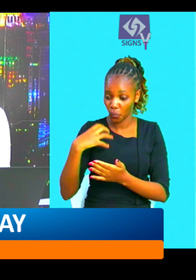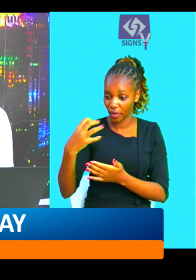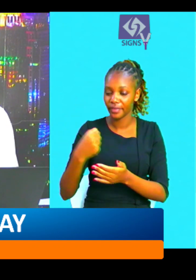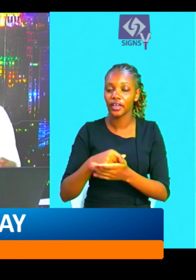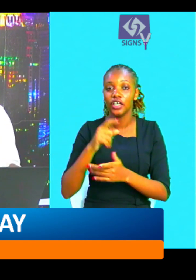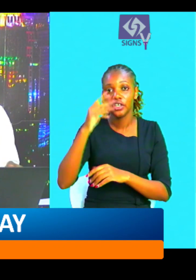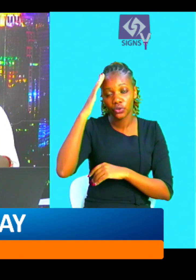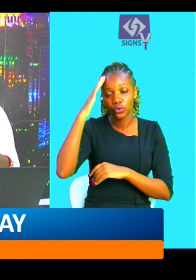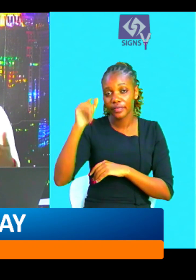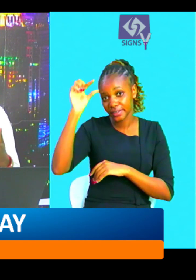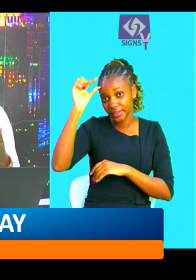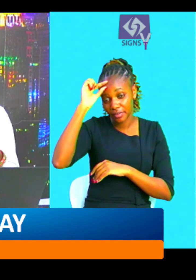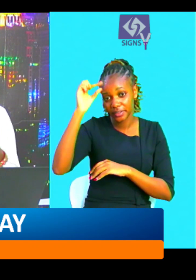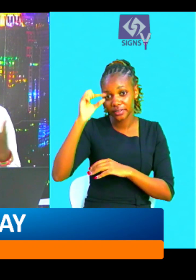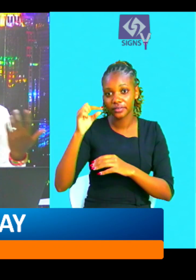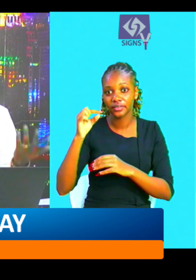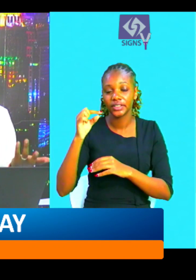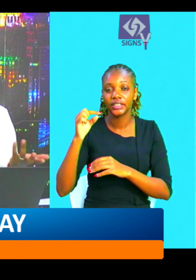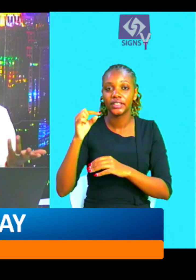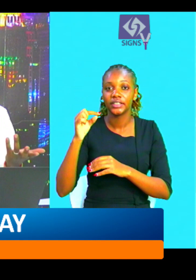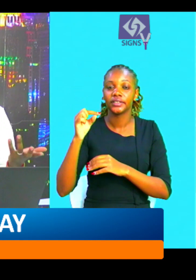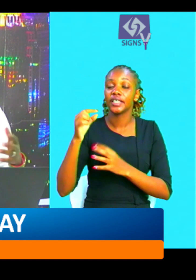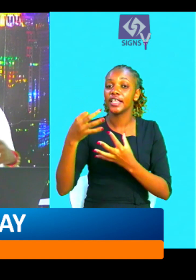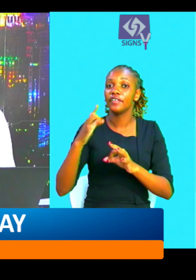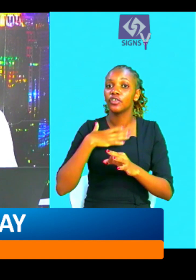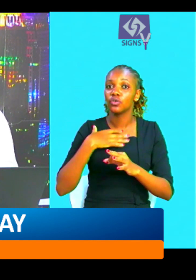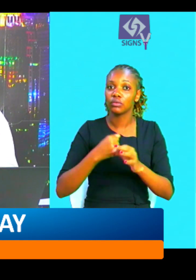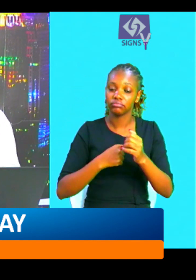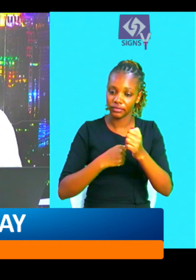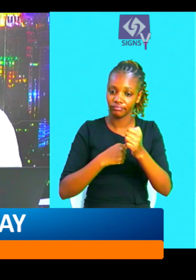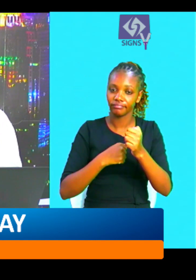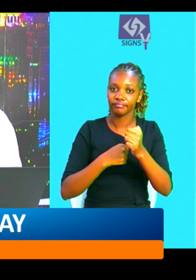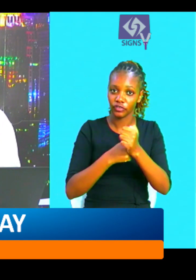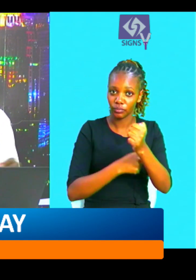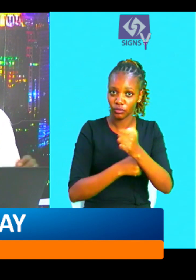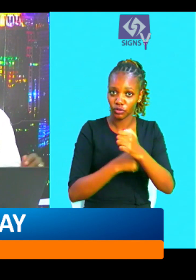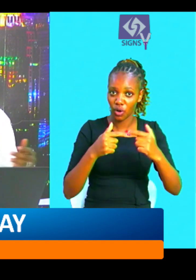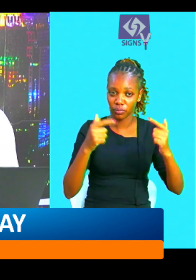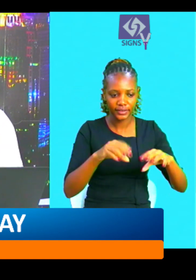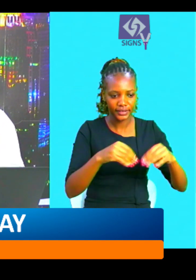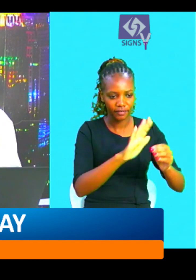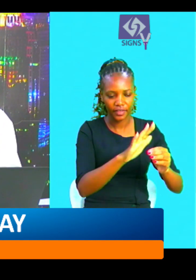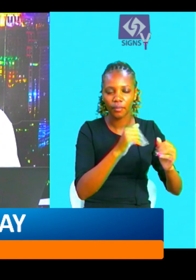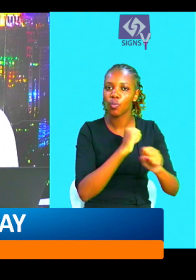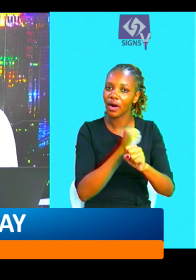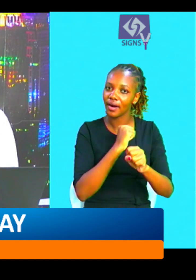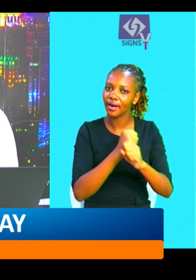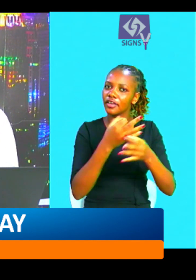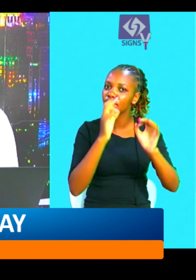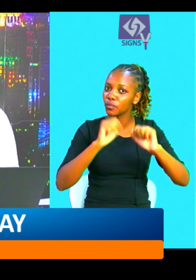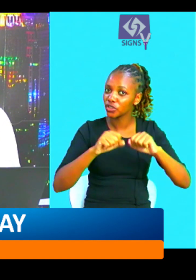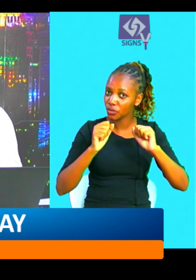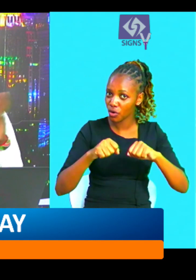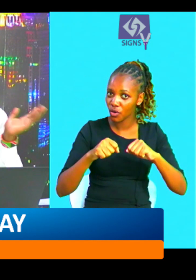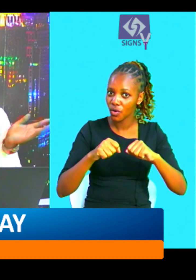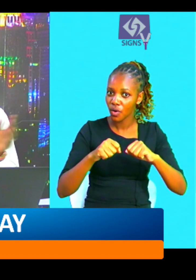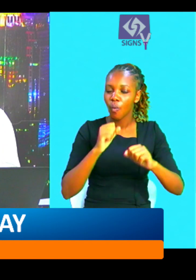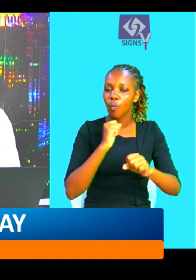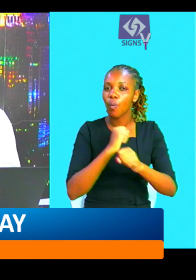that they used. Tanga Tanga. No. Achana Tanga Tanga. It was like